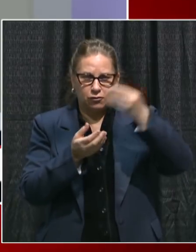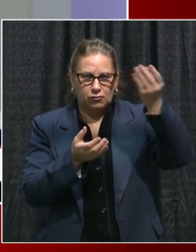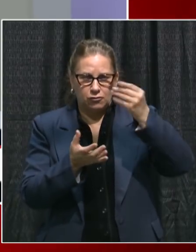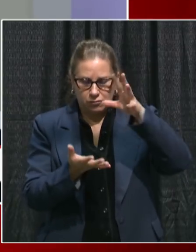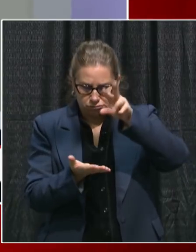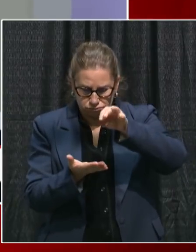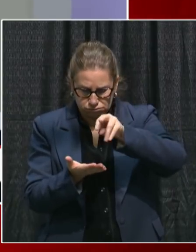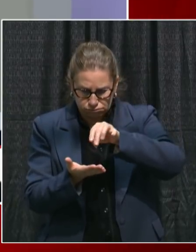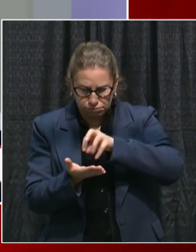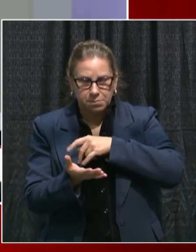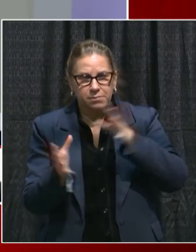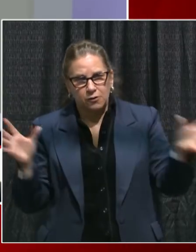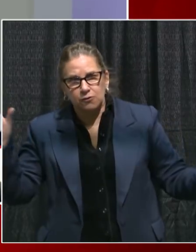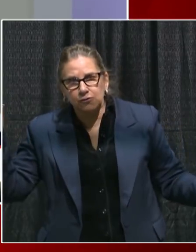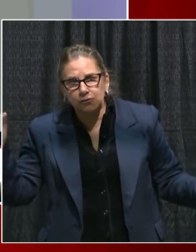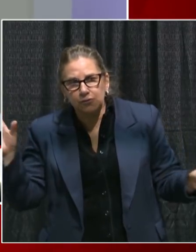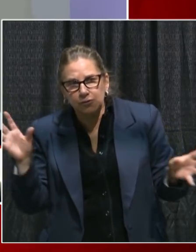DC.